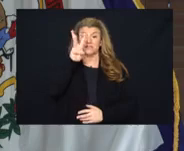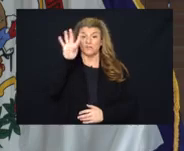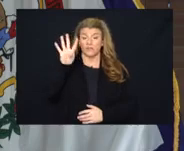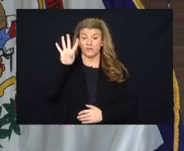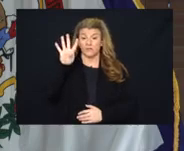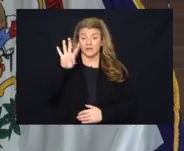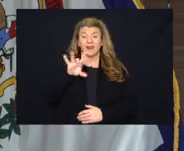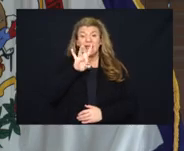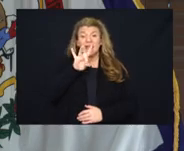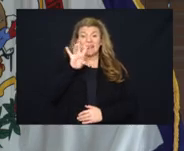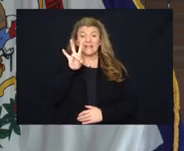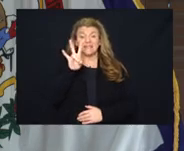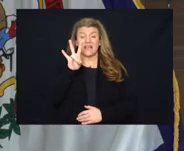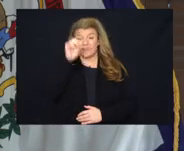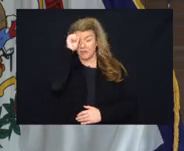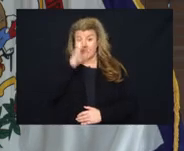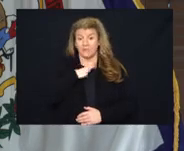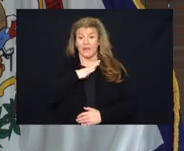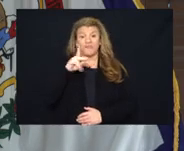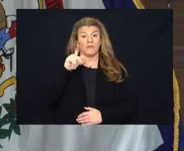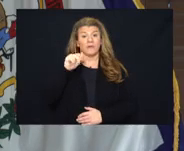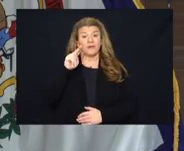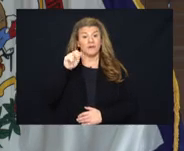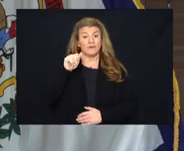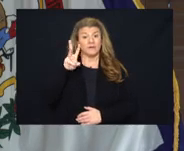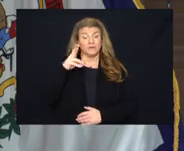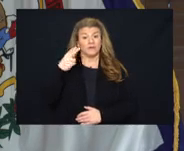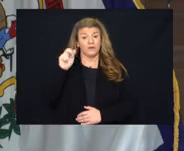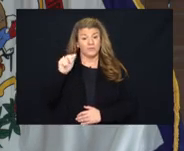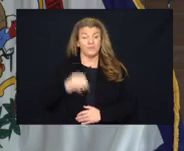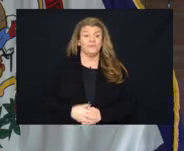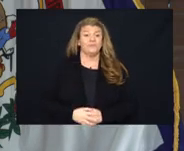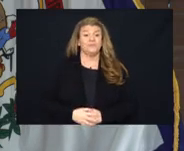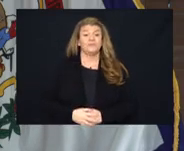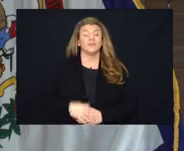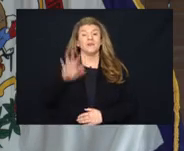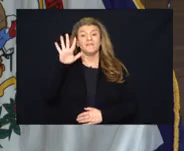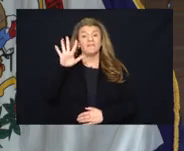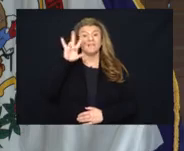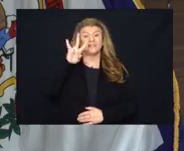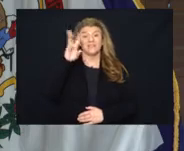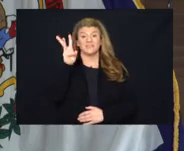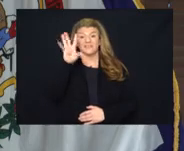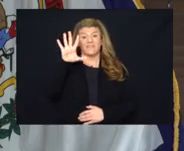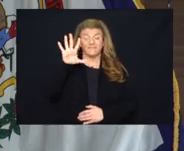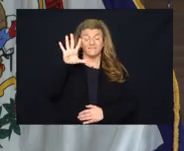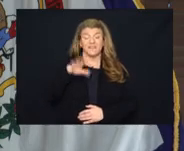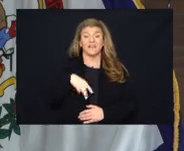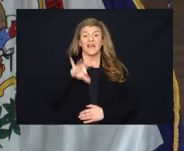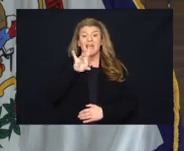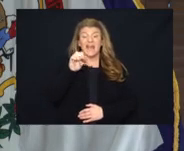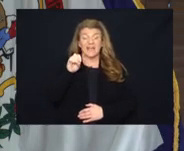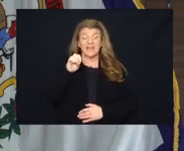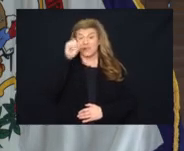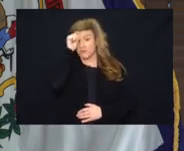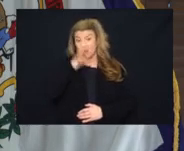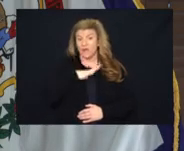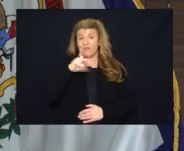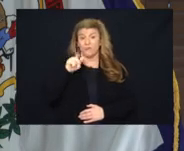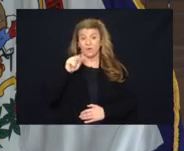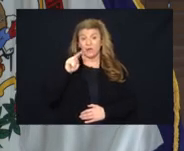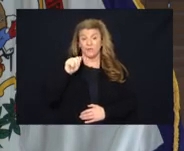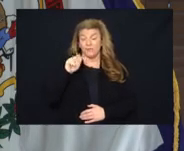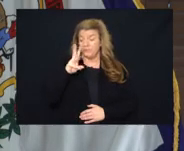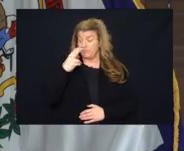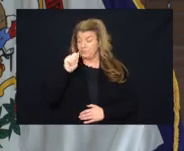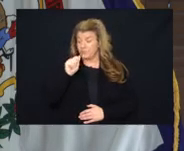5,764th death is an 87-year-old male from Kanawha County. The 5,765th death is an 80-year-old male from Kanawha